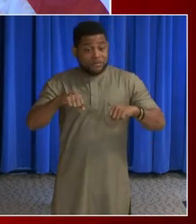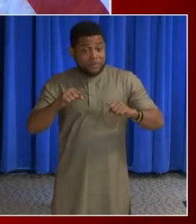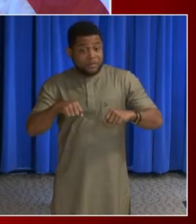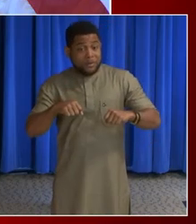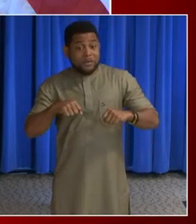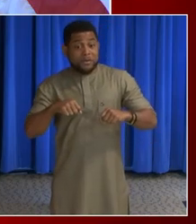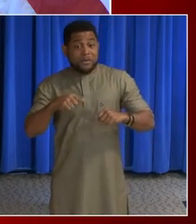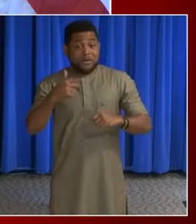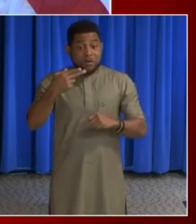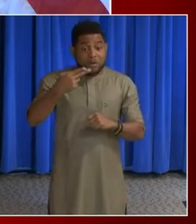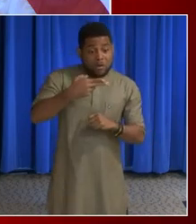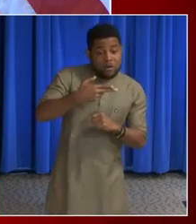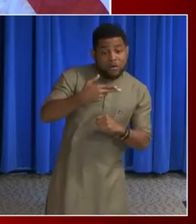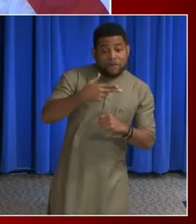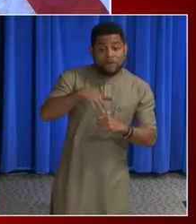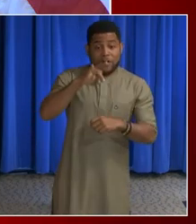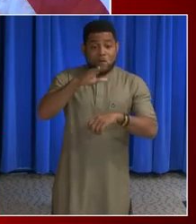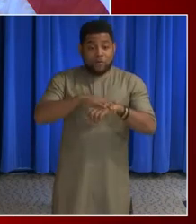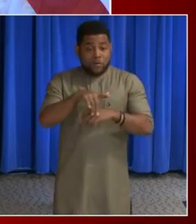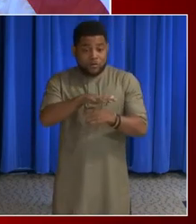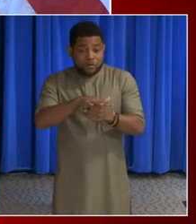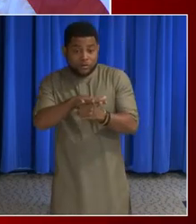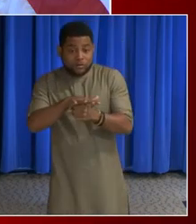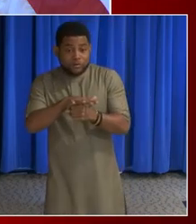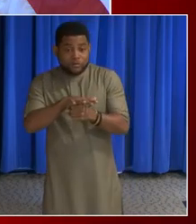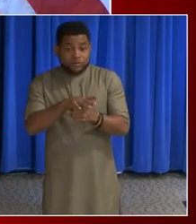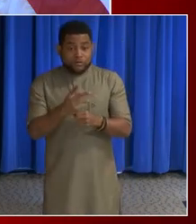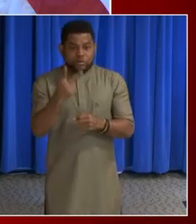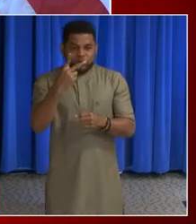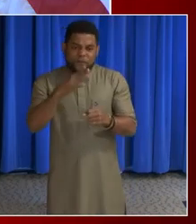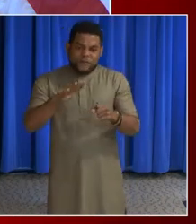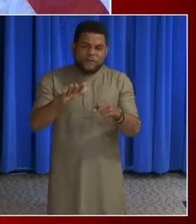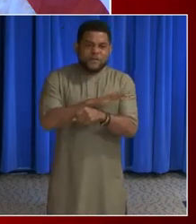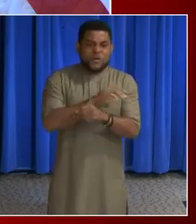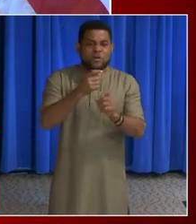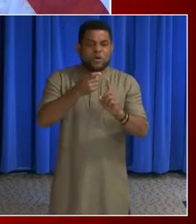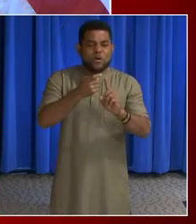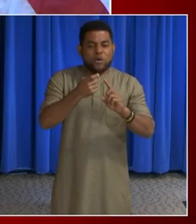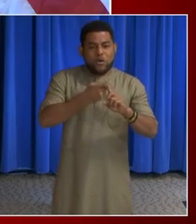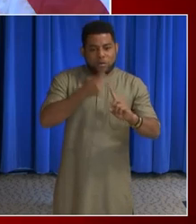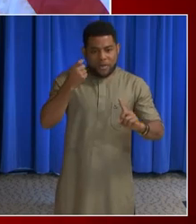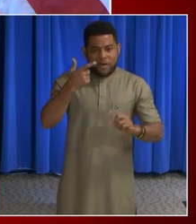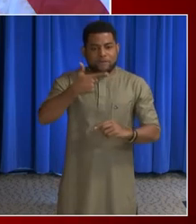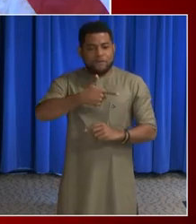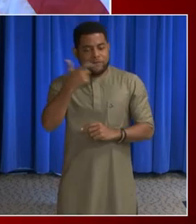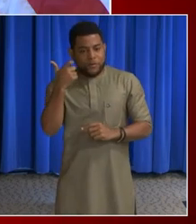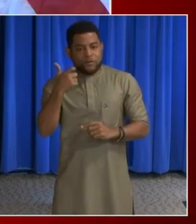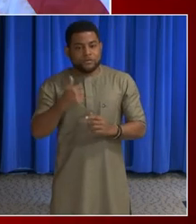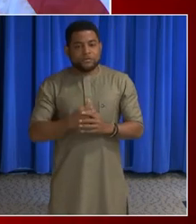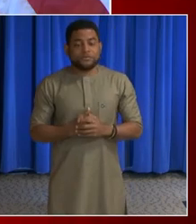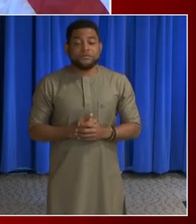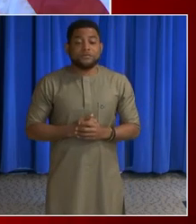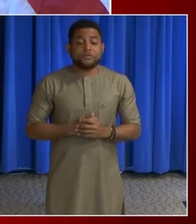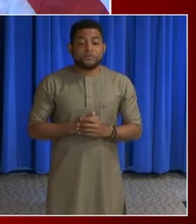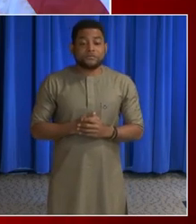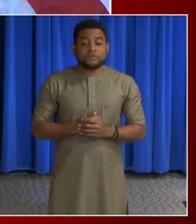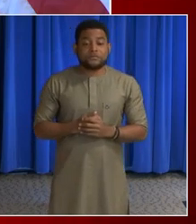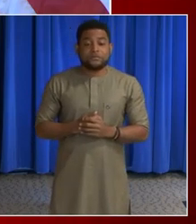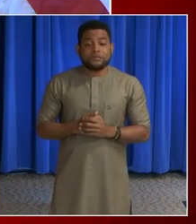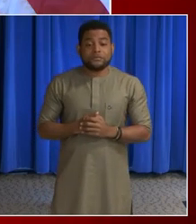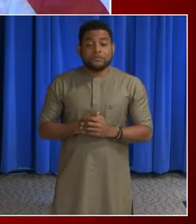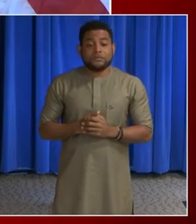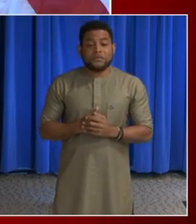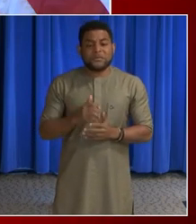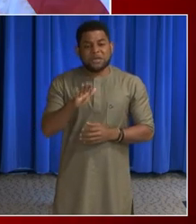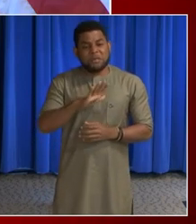scene, two of which were fully automatic firearms. Approximately 2 minutes later, another